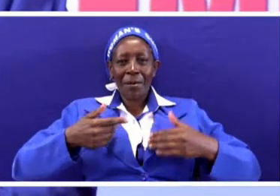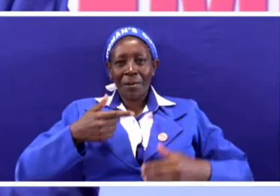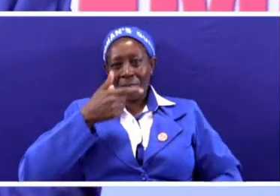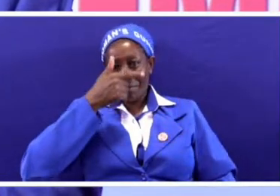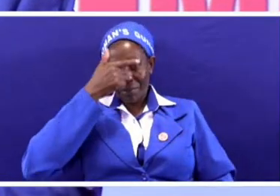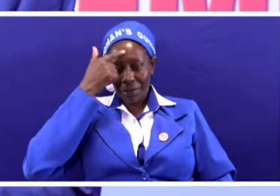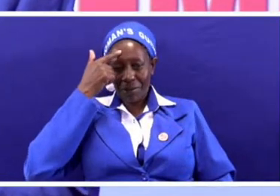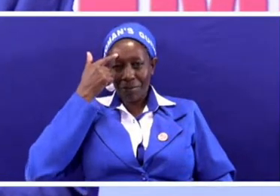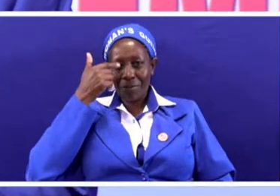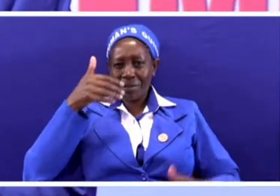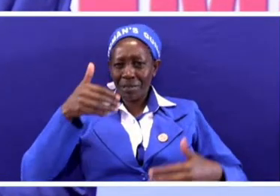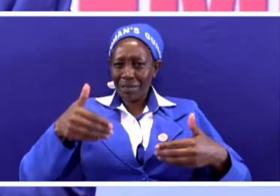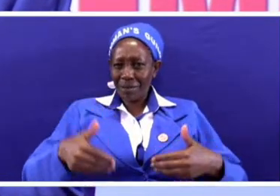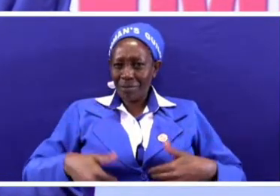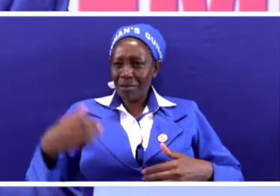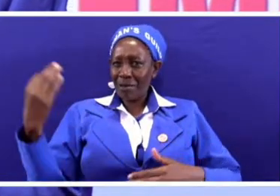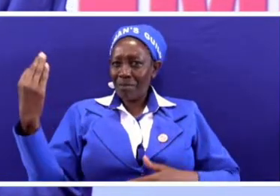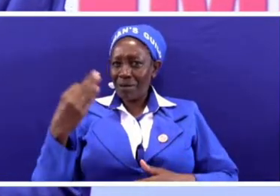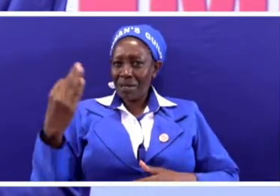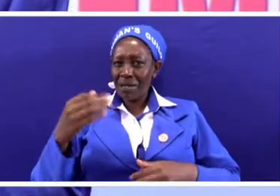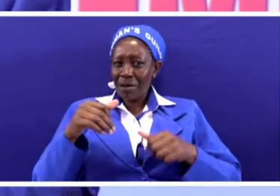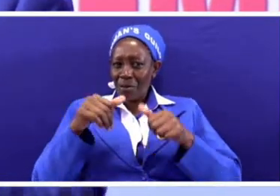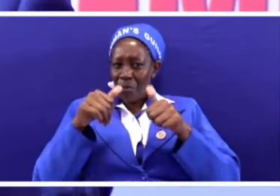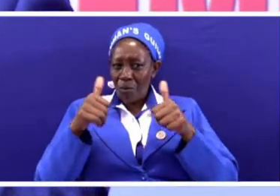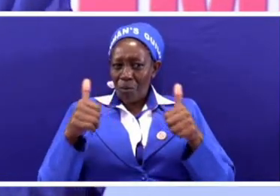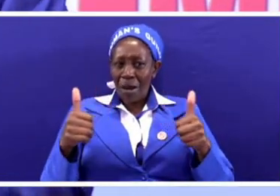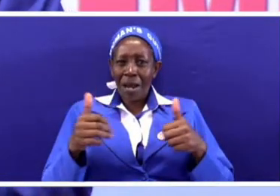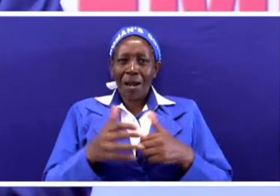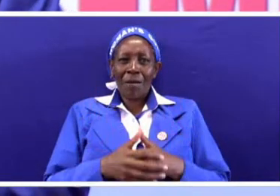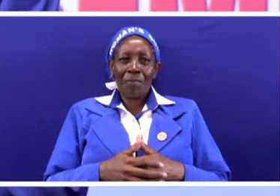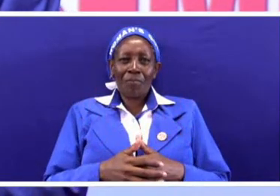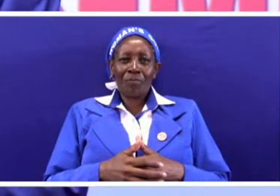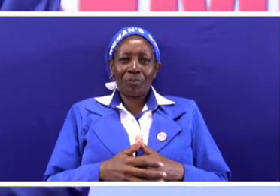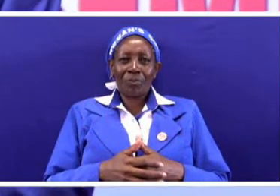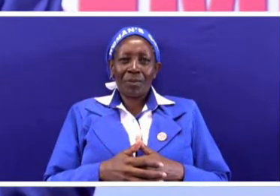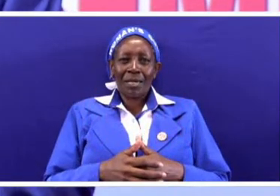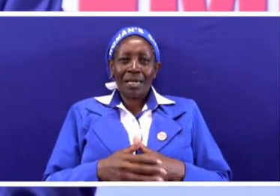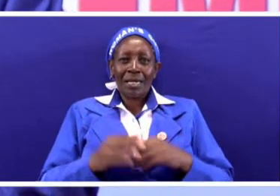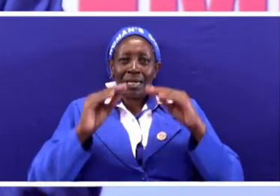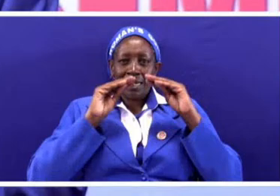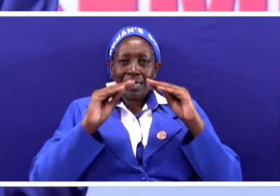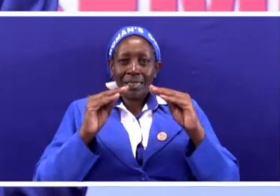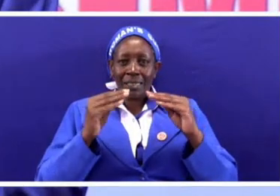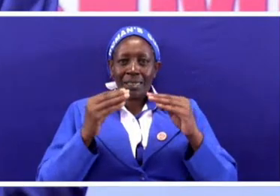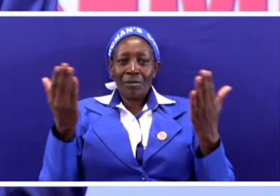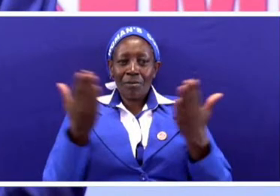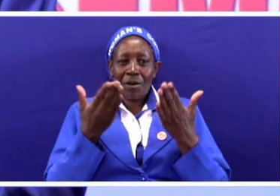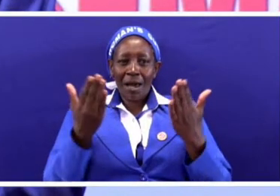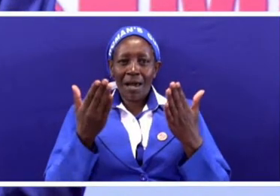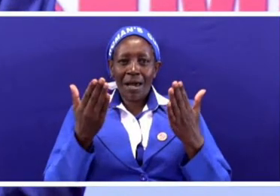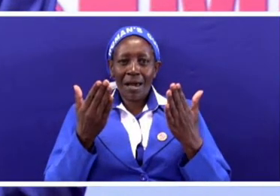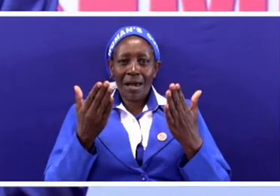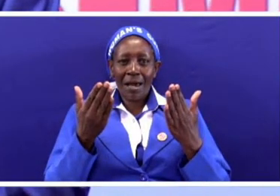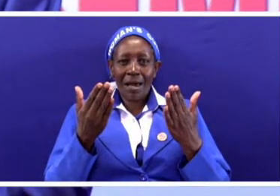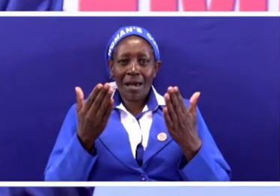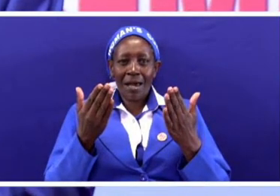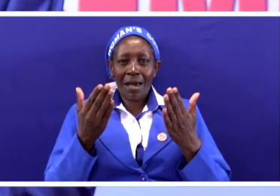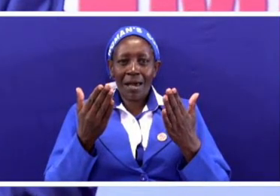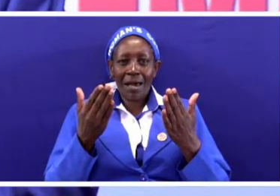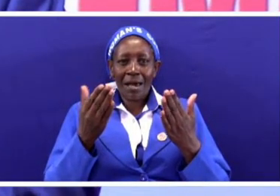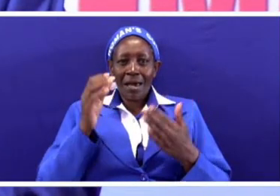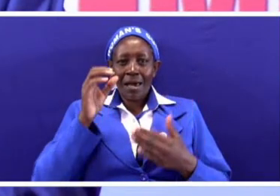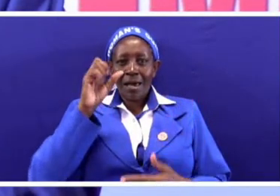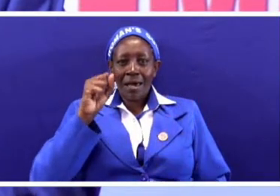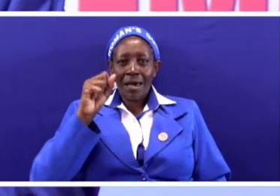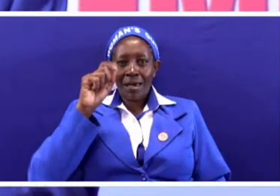He has a very good name at St. Paul's University. The faculty there, the leadership there speak very well of him. And he makes us